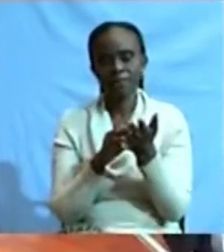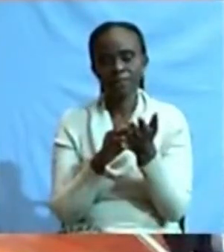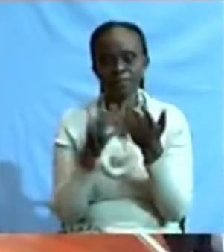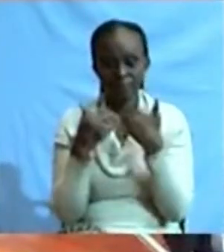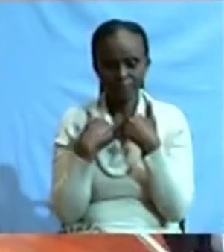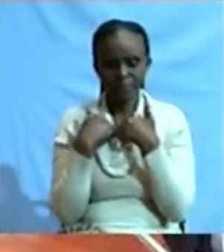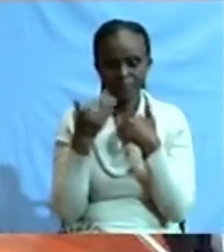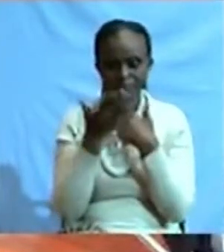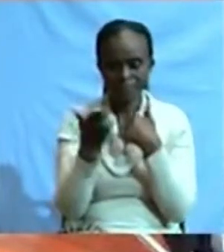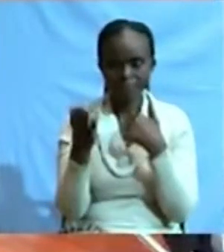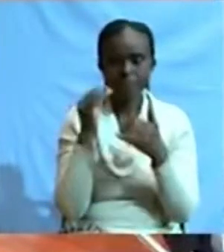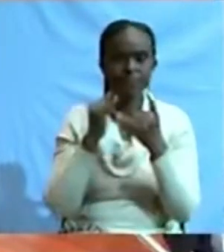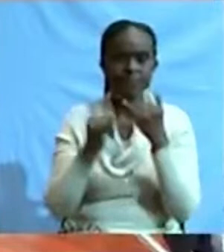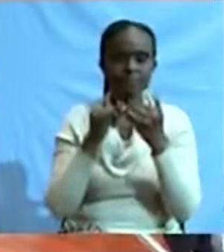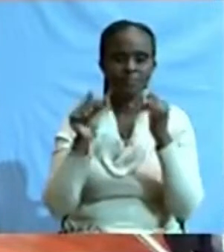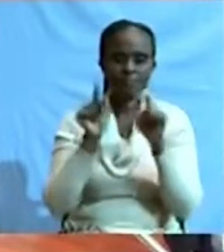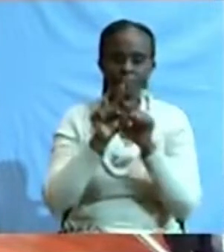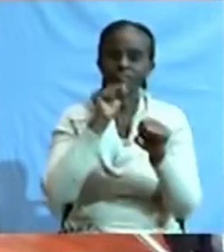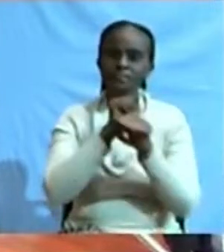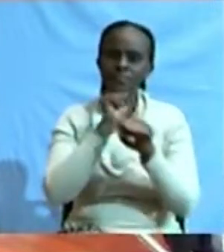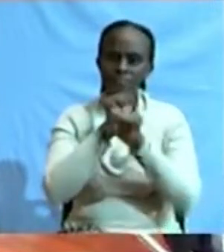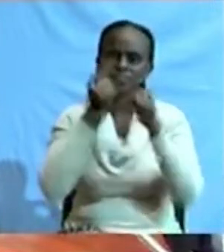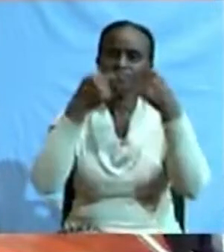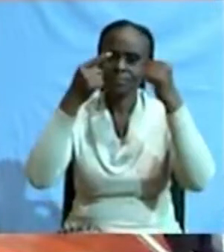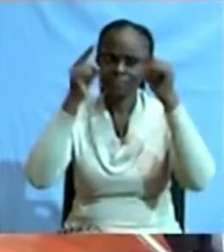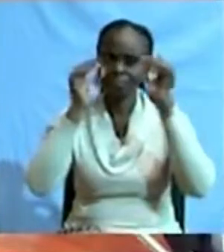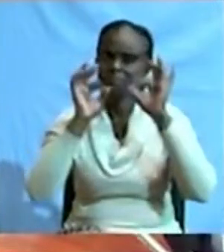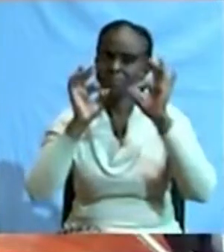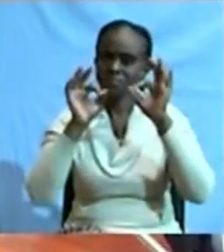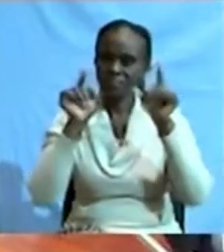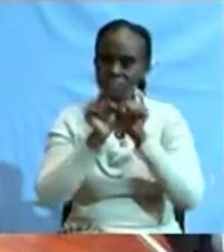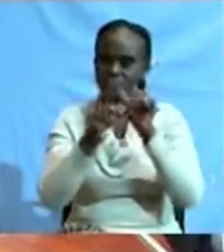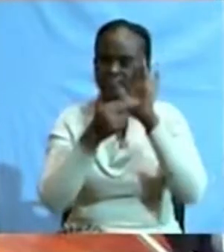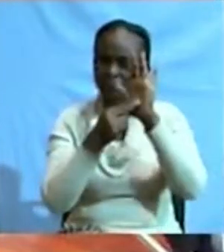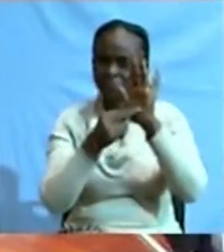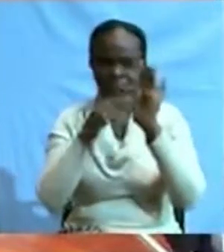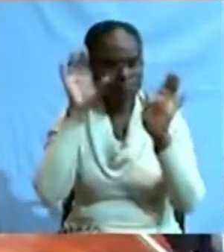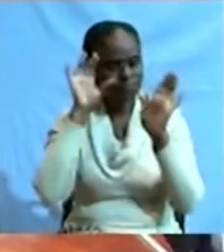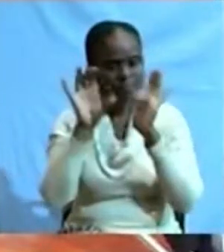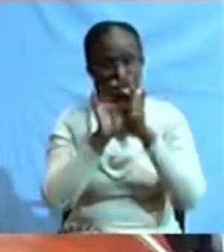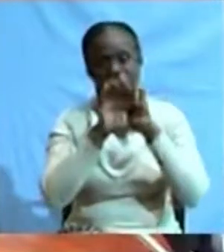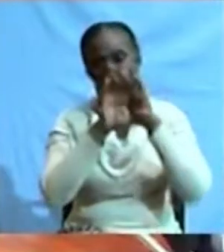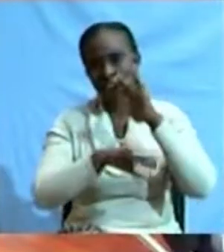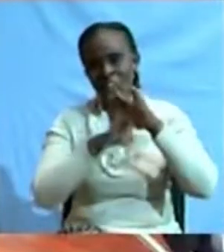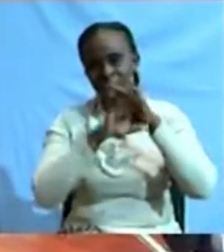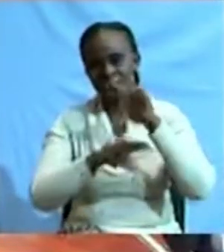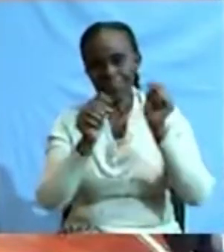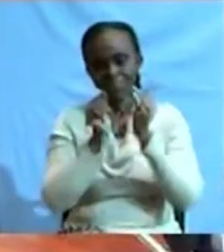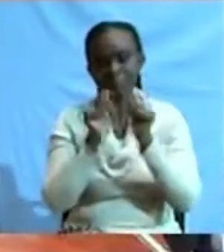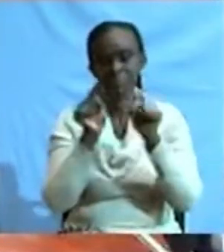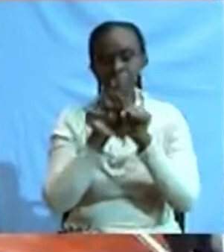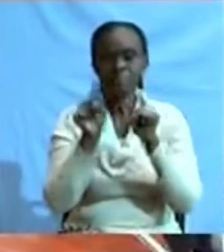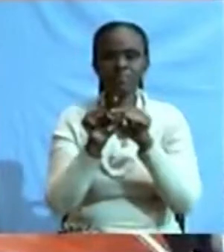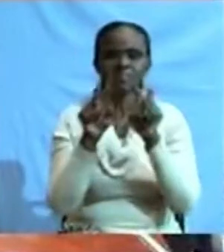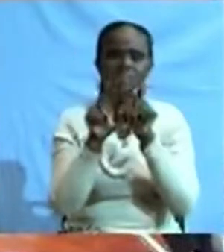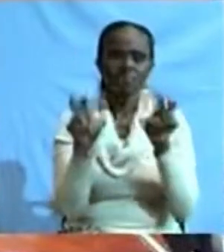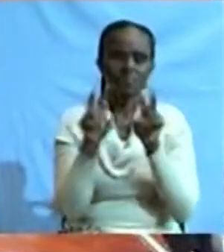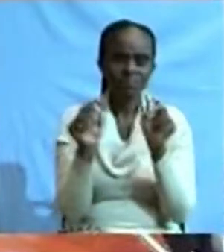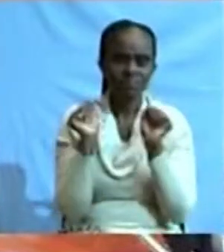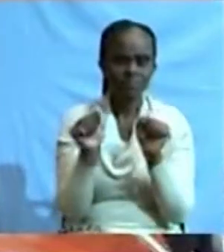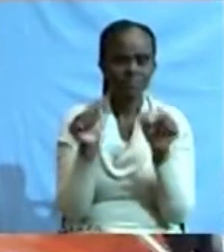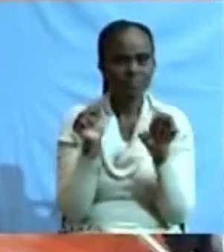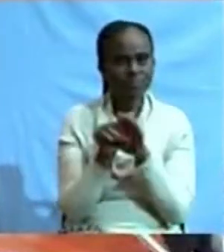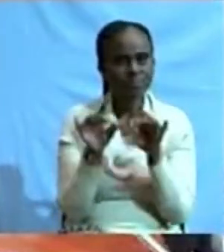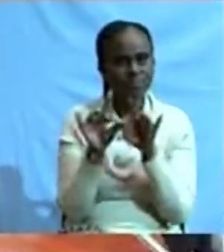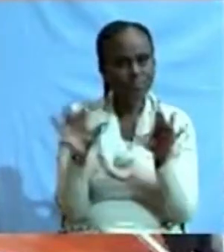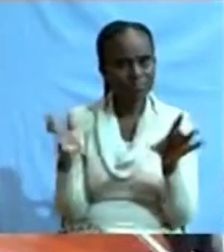it completed, and works are progressing on well as shown in the pictures below, and the same can be verified on the